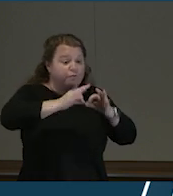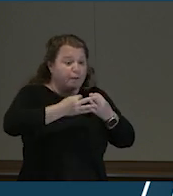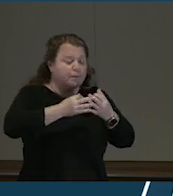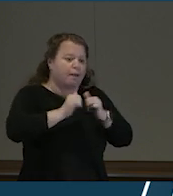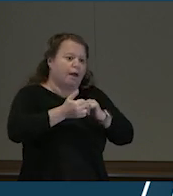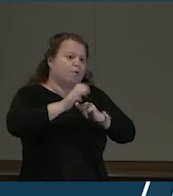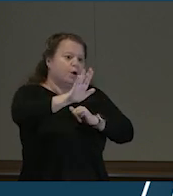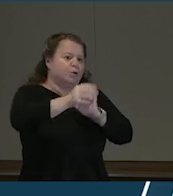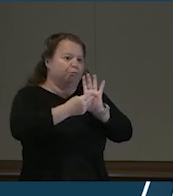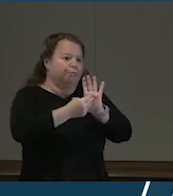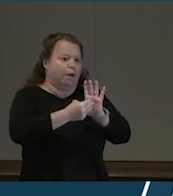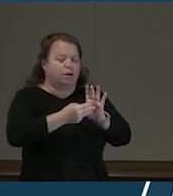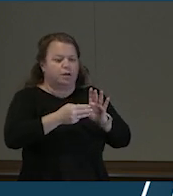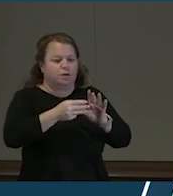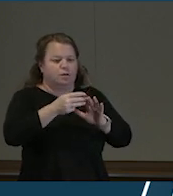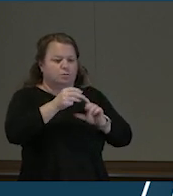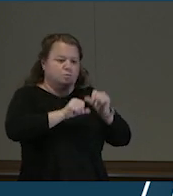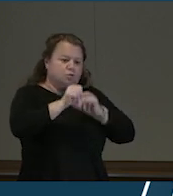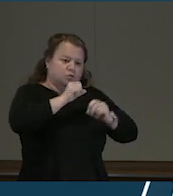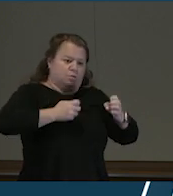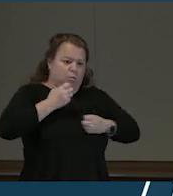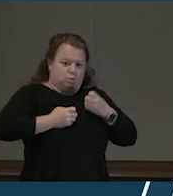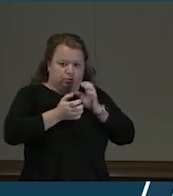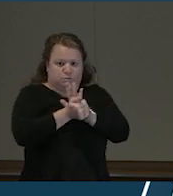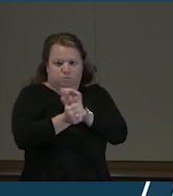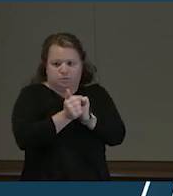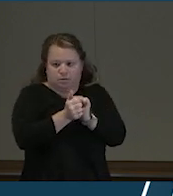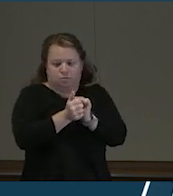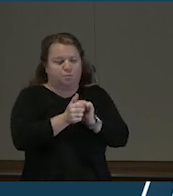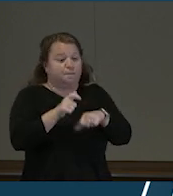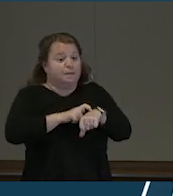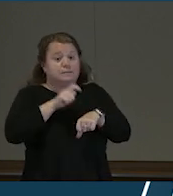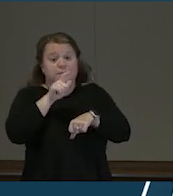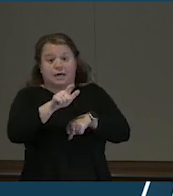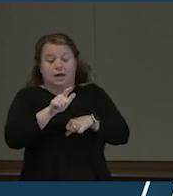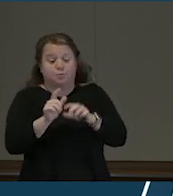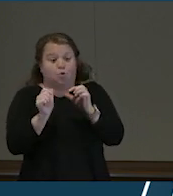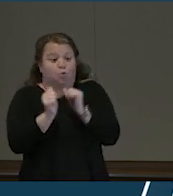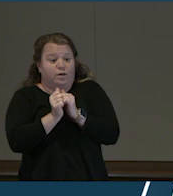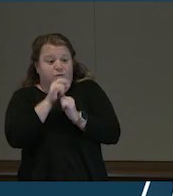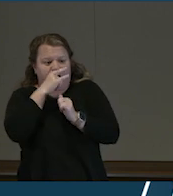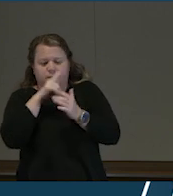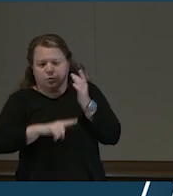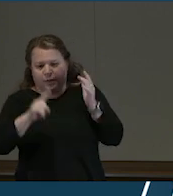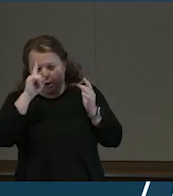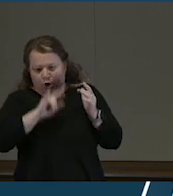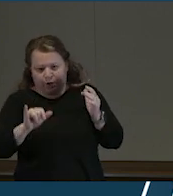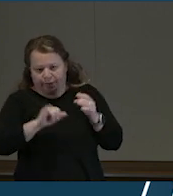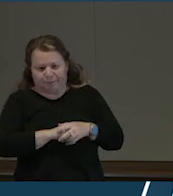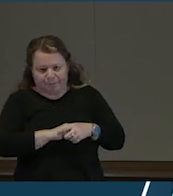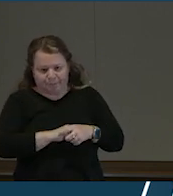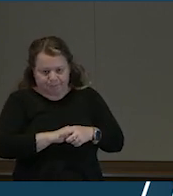how are you modeling social and emotional skills? The time that you spend with them, what does that look like?